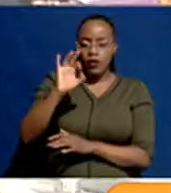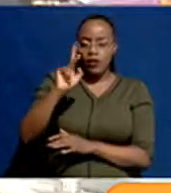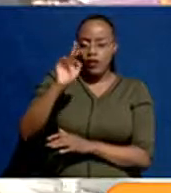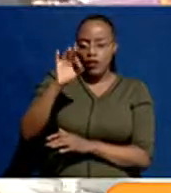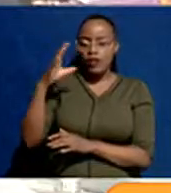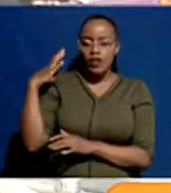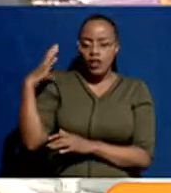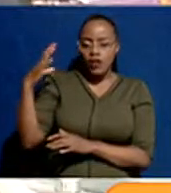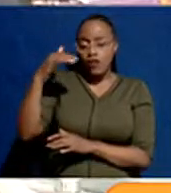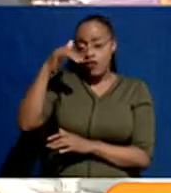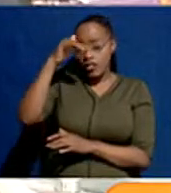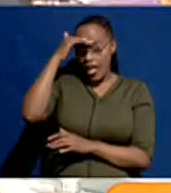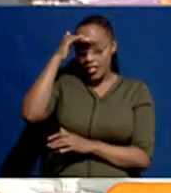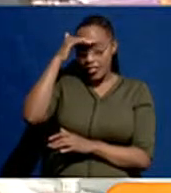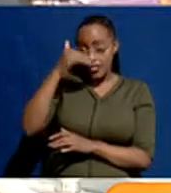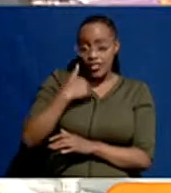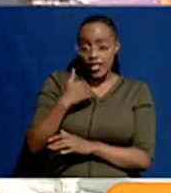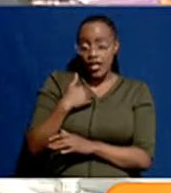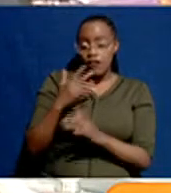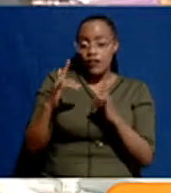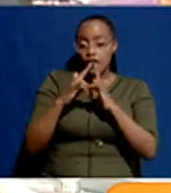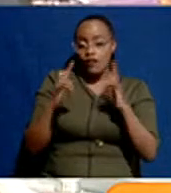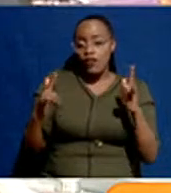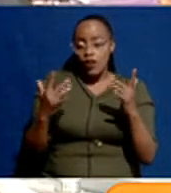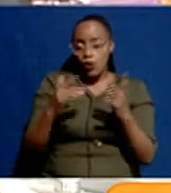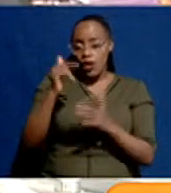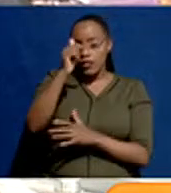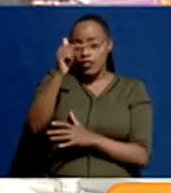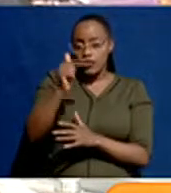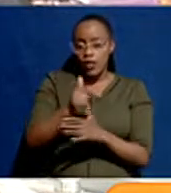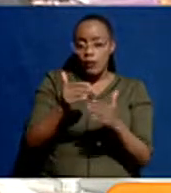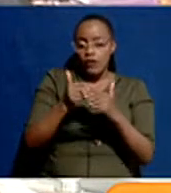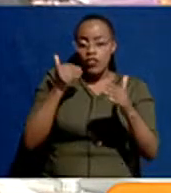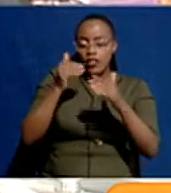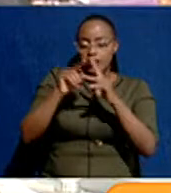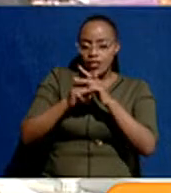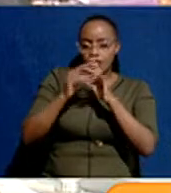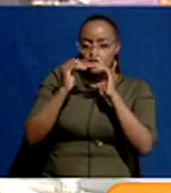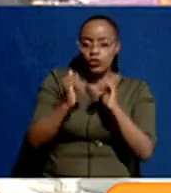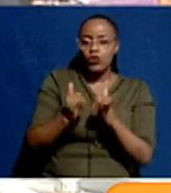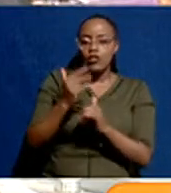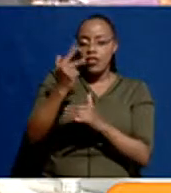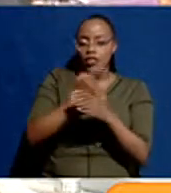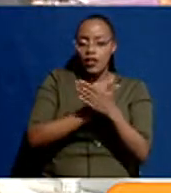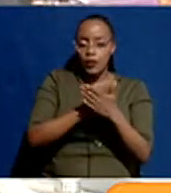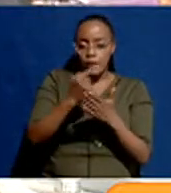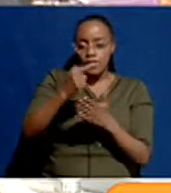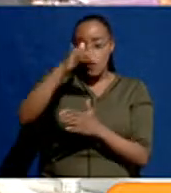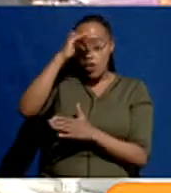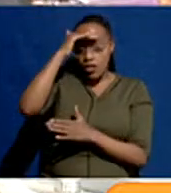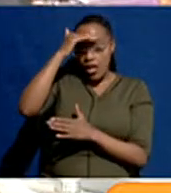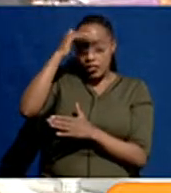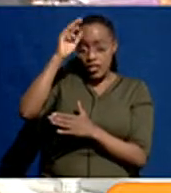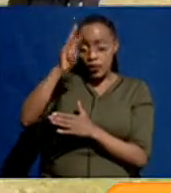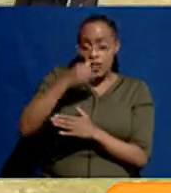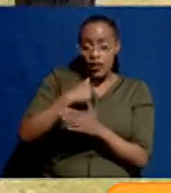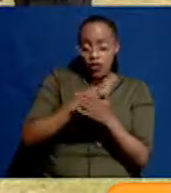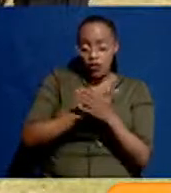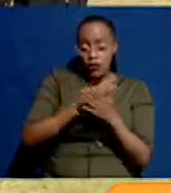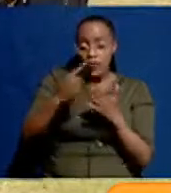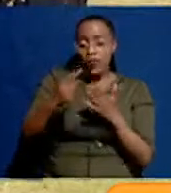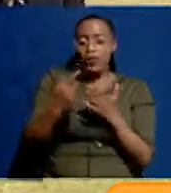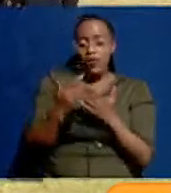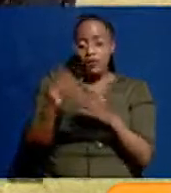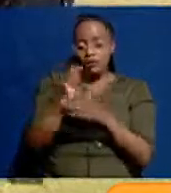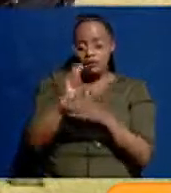League champions Tusker FC have set up camp in Arusha, Tanzania ahead of the new season starting in 3 weeks. Tusker will have their week-long sessions at the